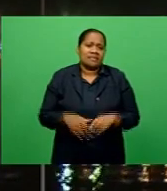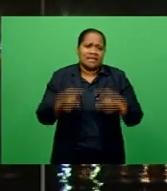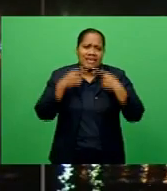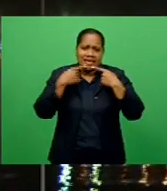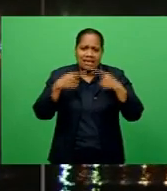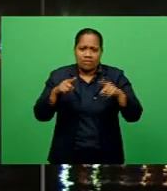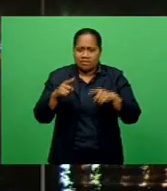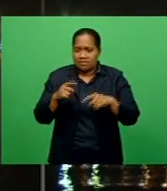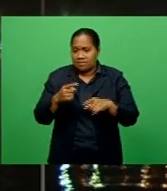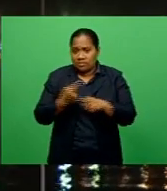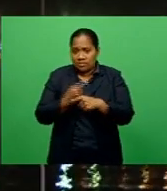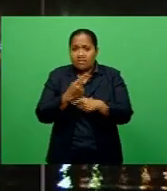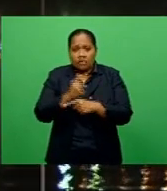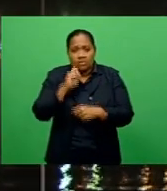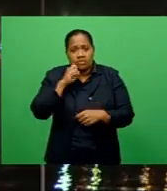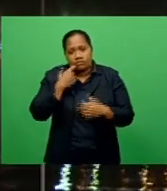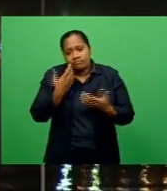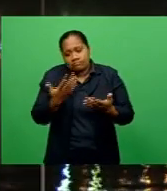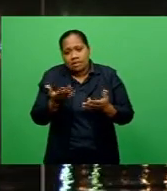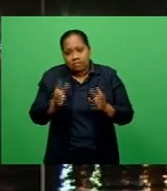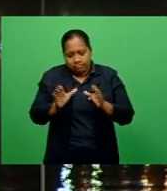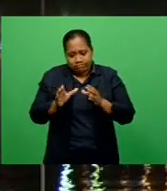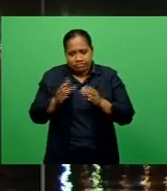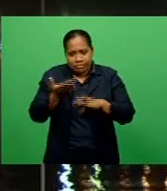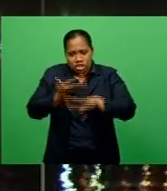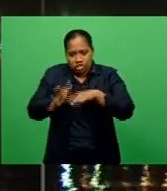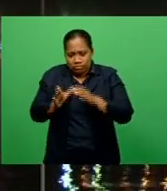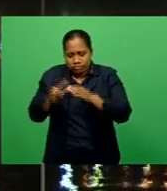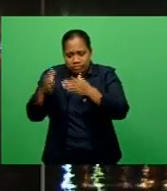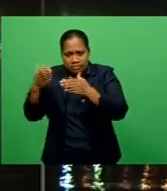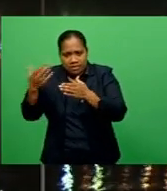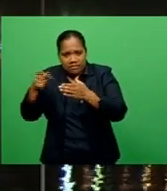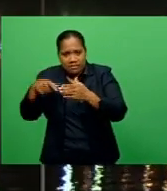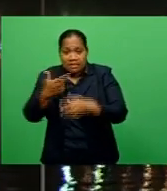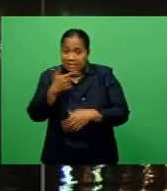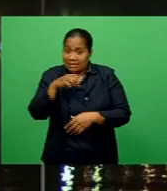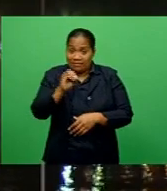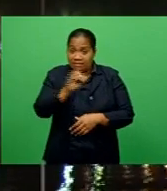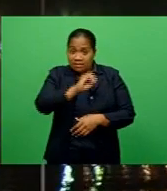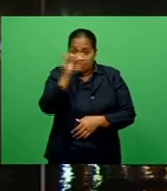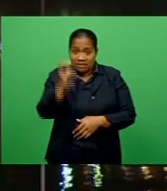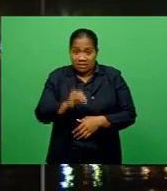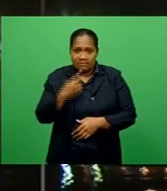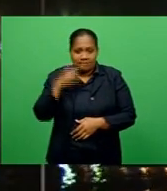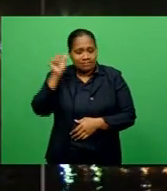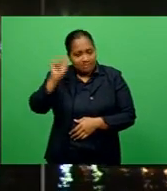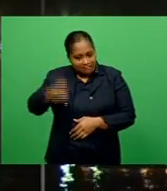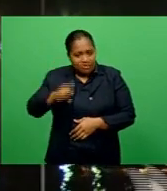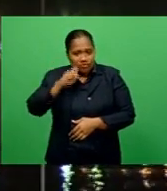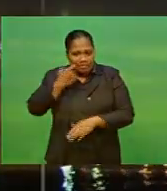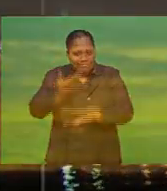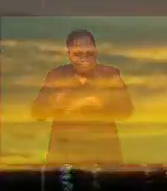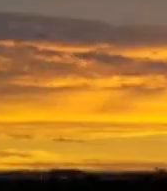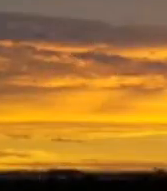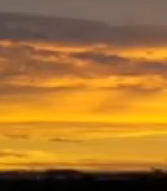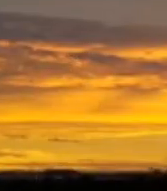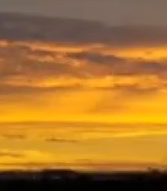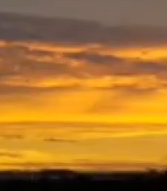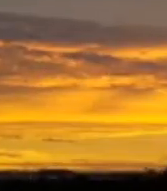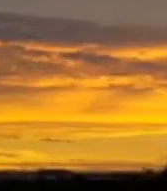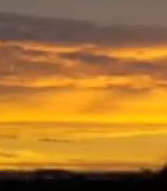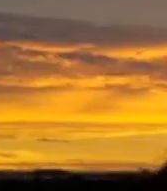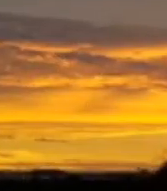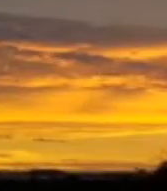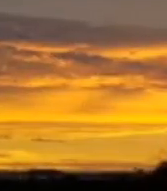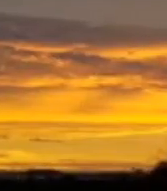the week that he will indeed be forming a new party. 70% of our respondents answered yes, he will be forming a new party. And to our